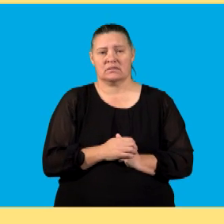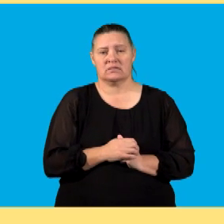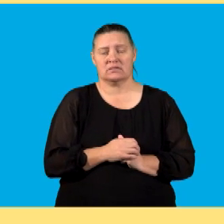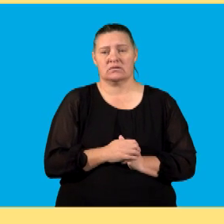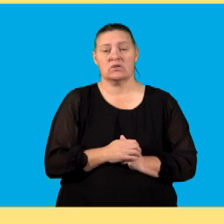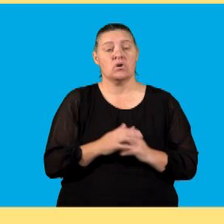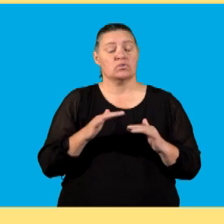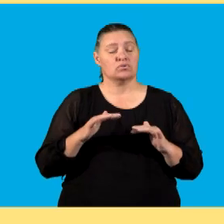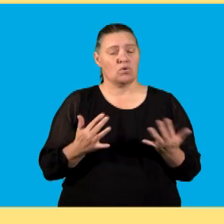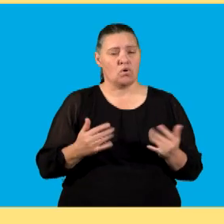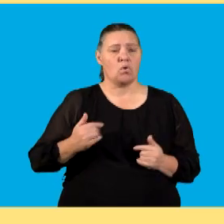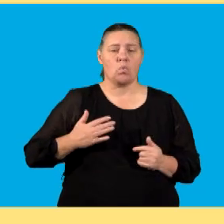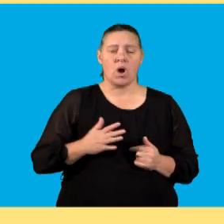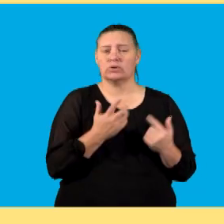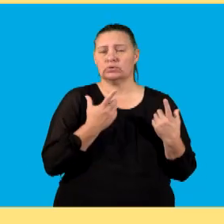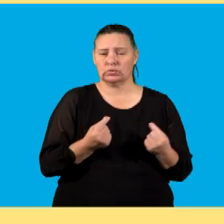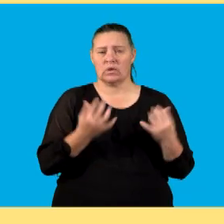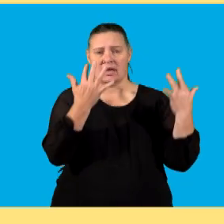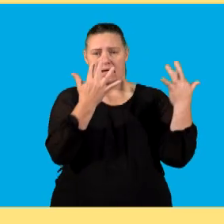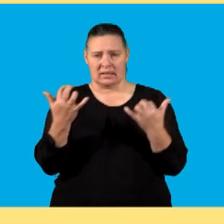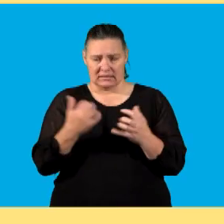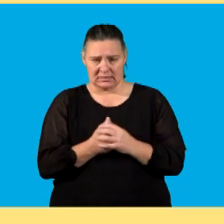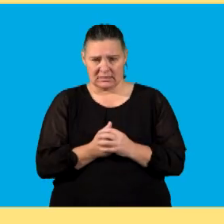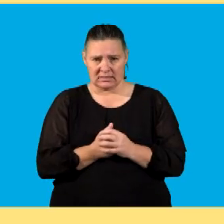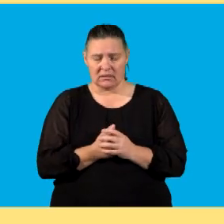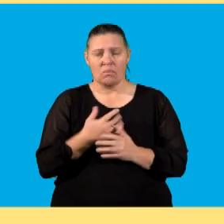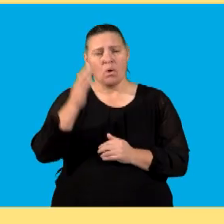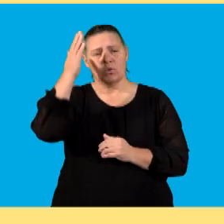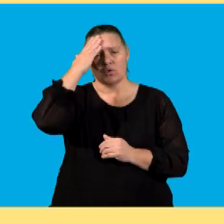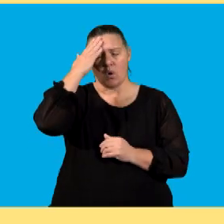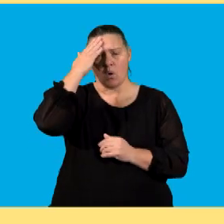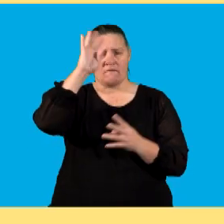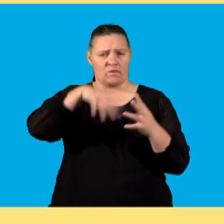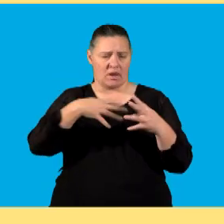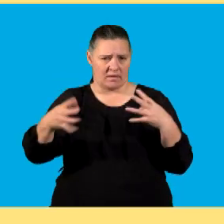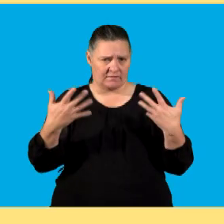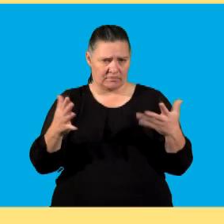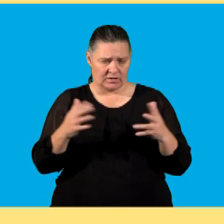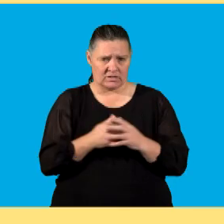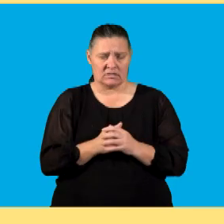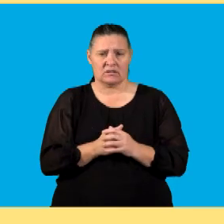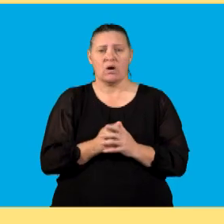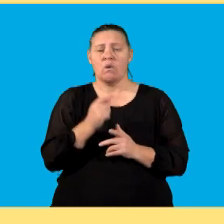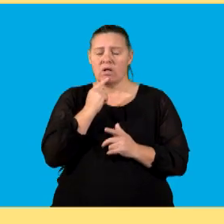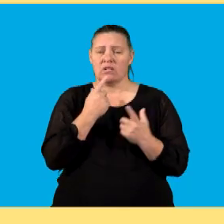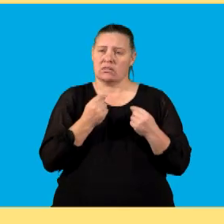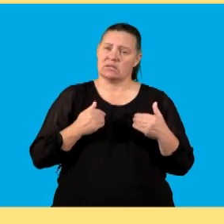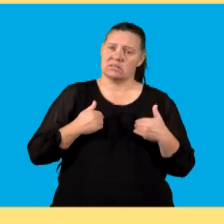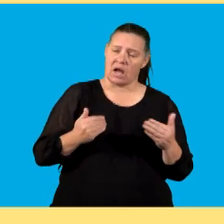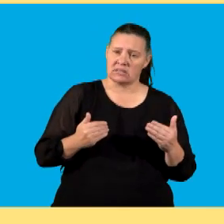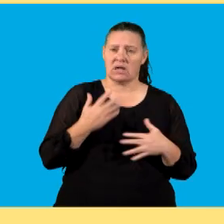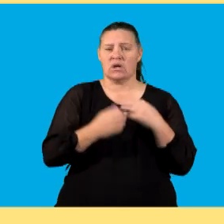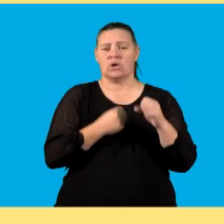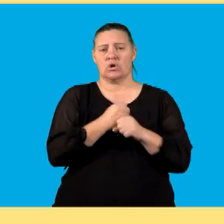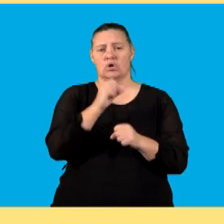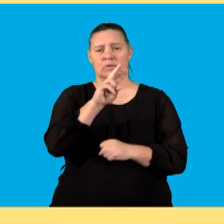All right, so here we want to do the calculation. We already know the formula. So we are going to start with the